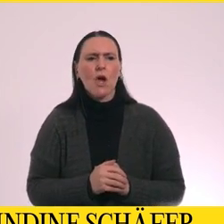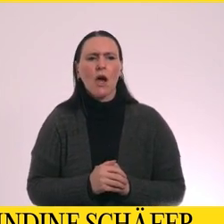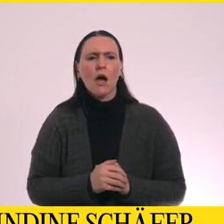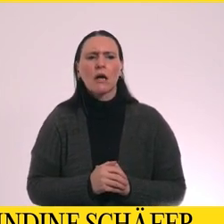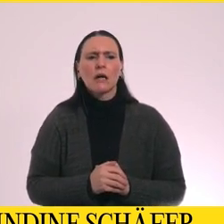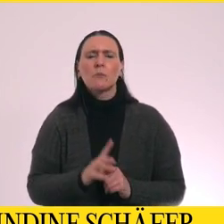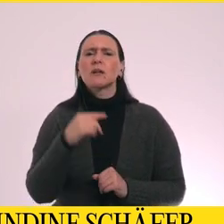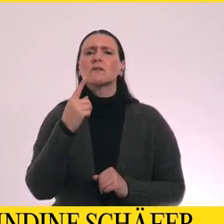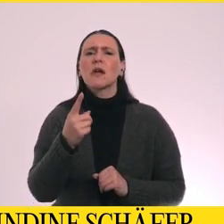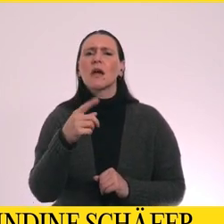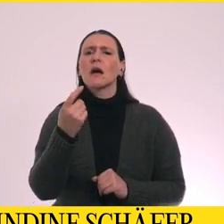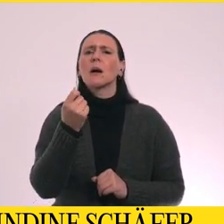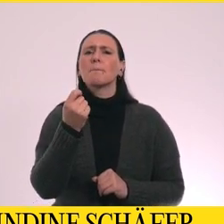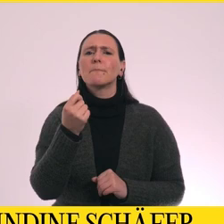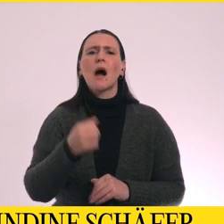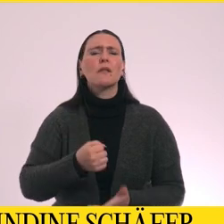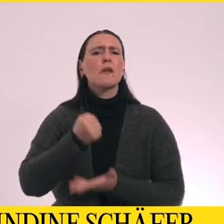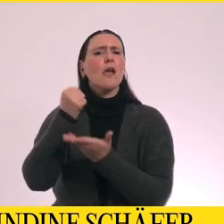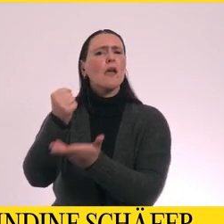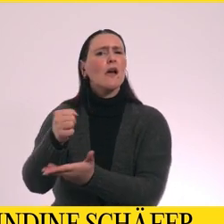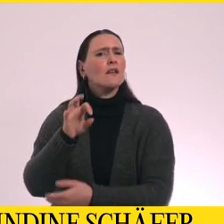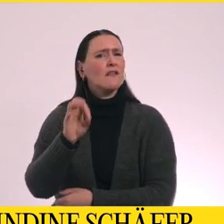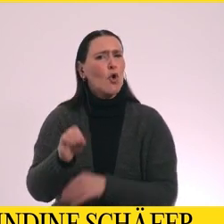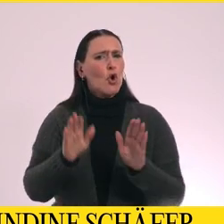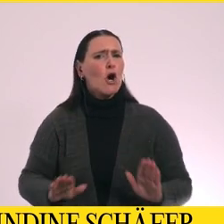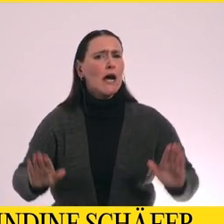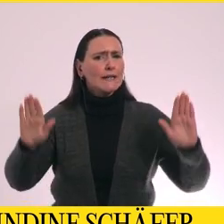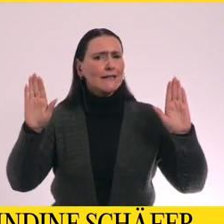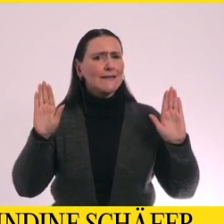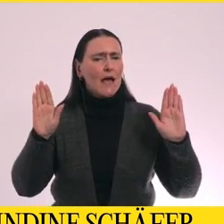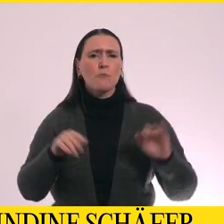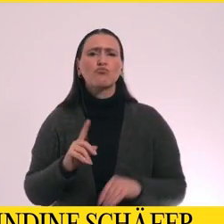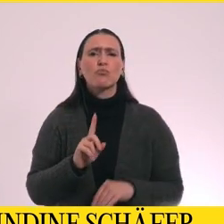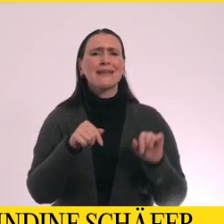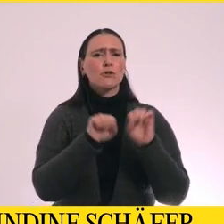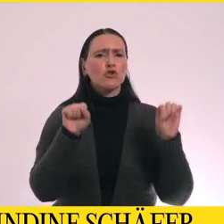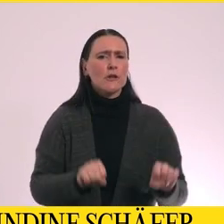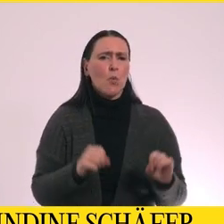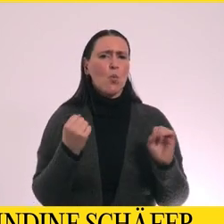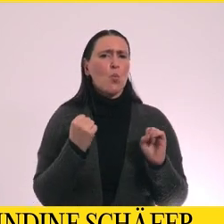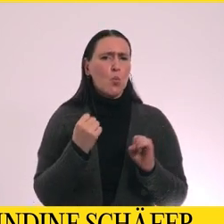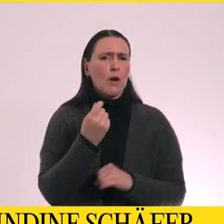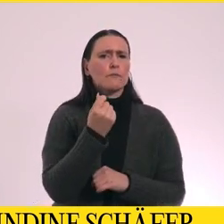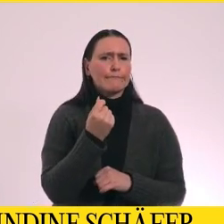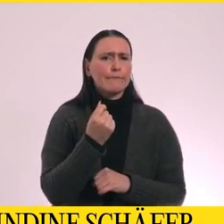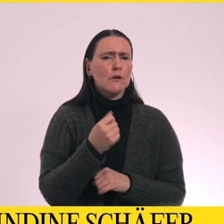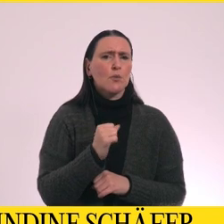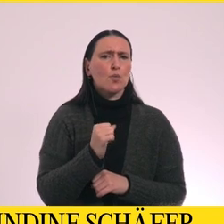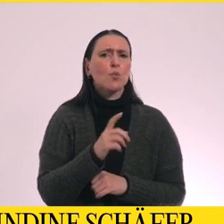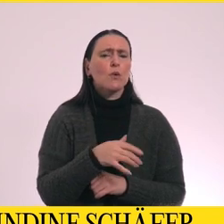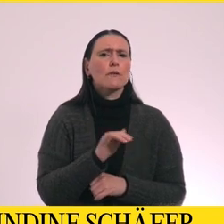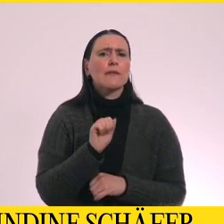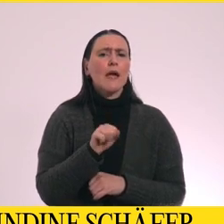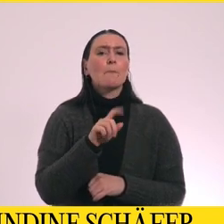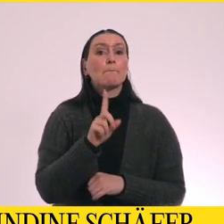money allocated for asylum seekers. Actually, we have a quite expensive system, but the problem is that it is used to